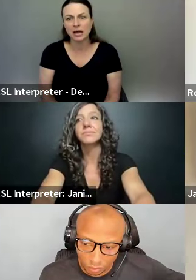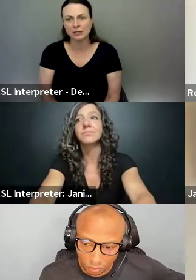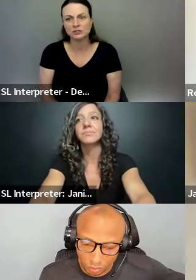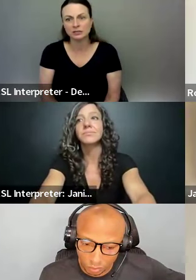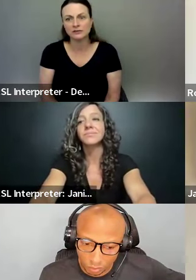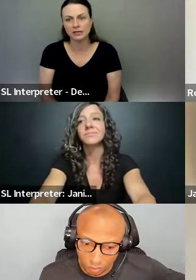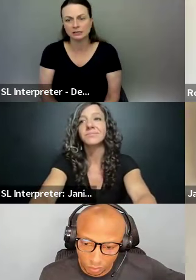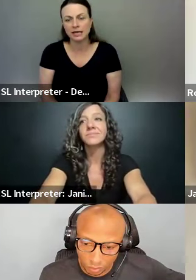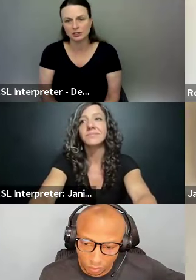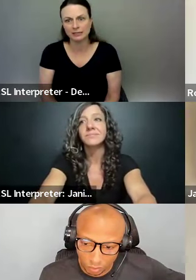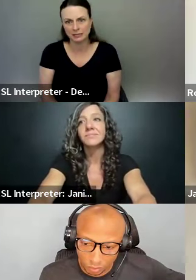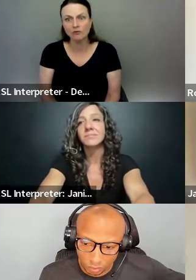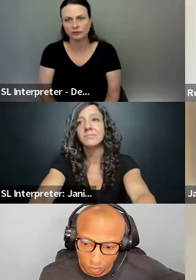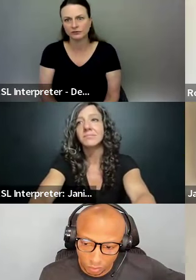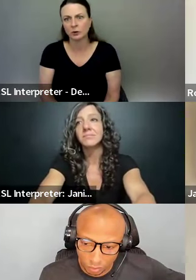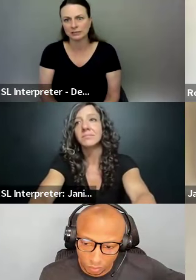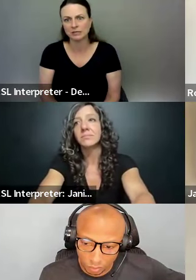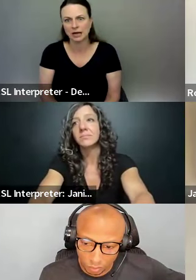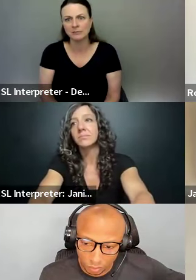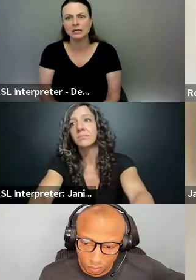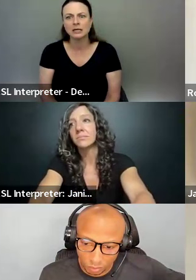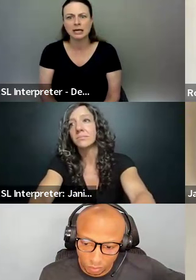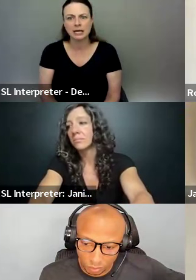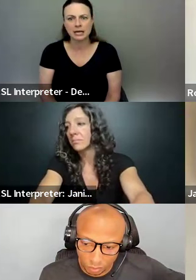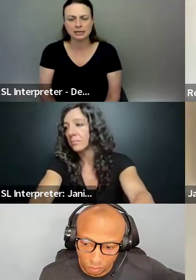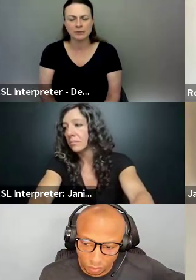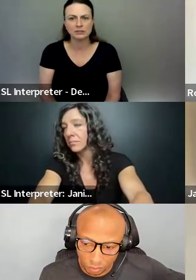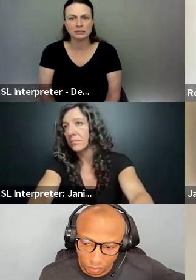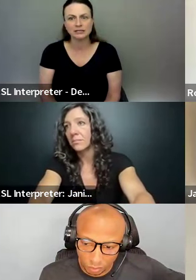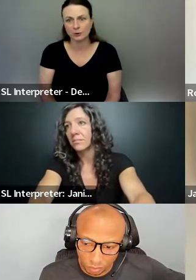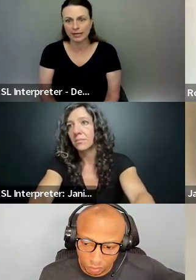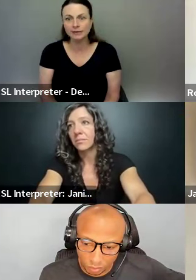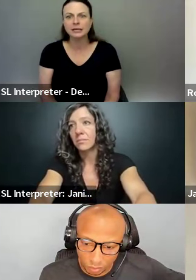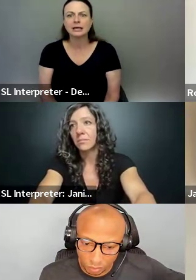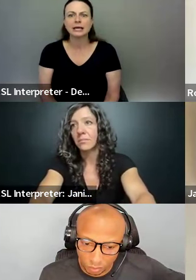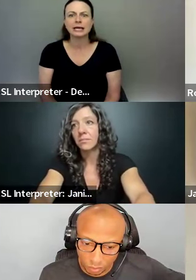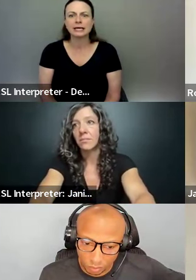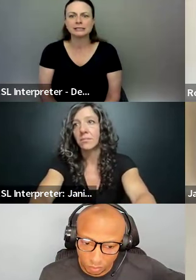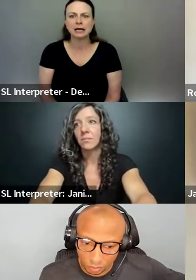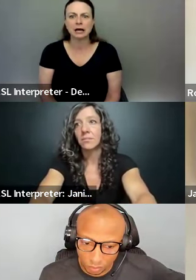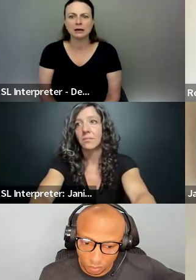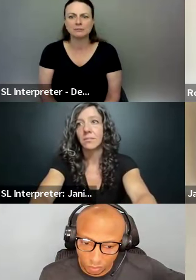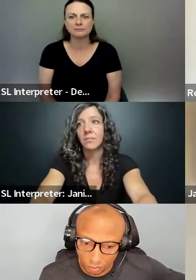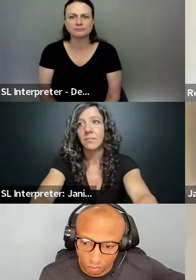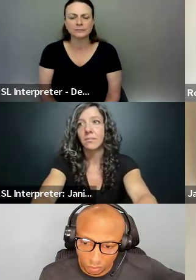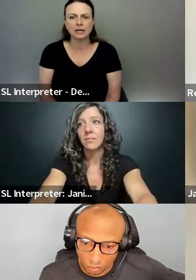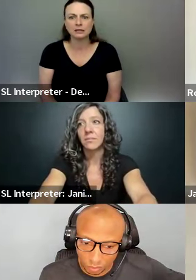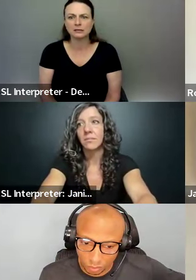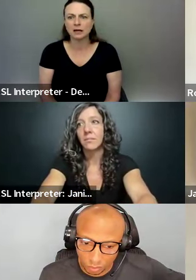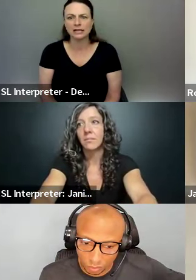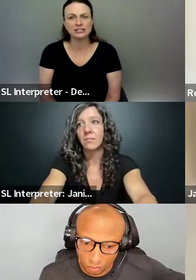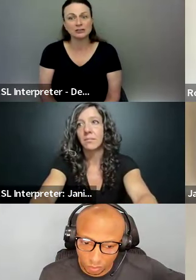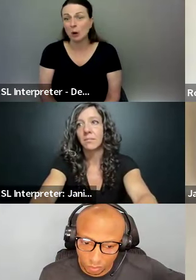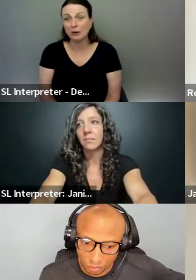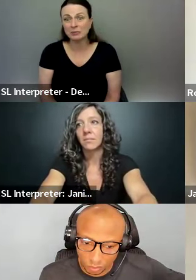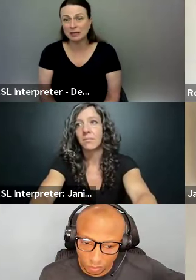And you know, I used to live in Asia myself for quite some time. And I was in South Korea. And